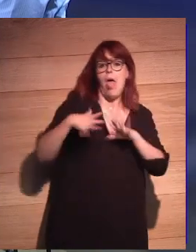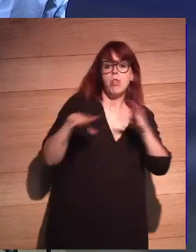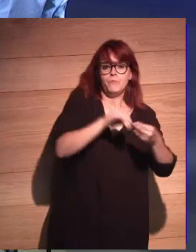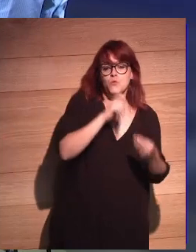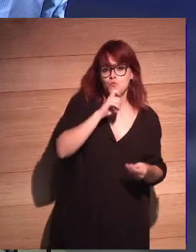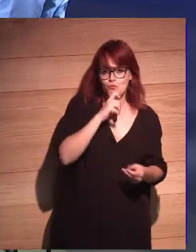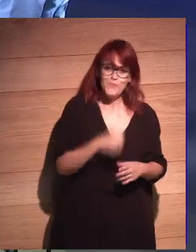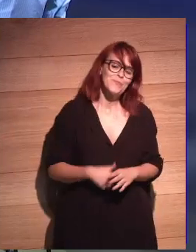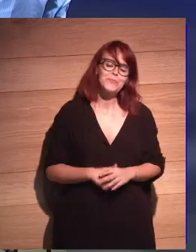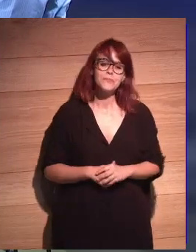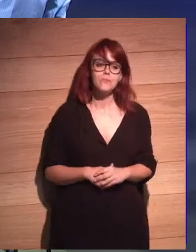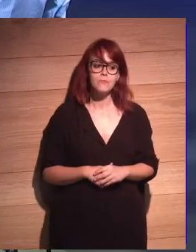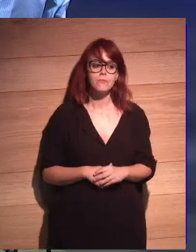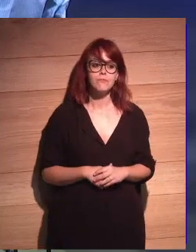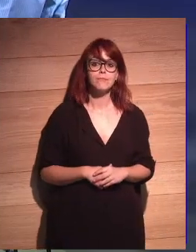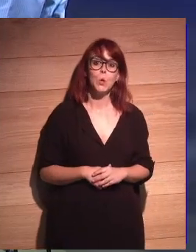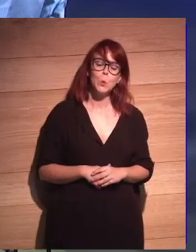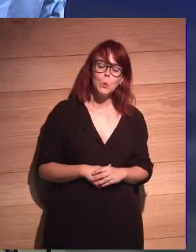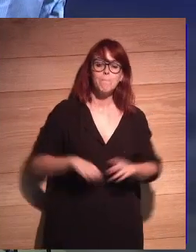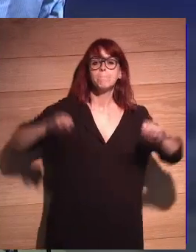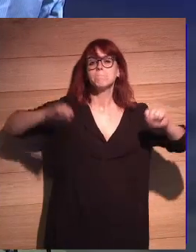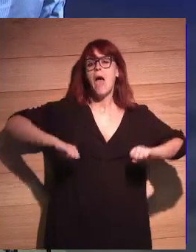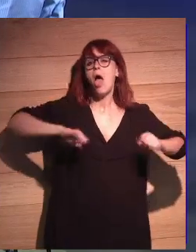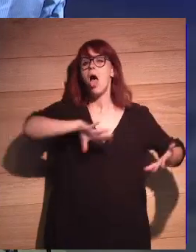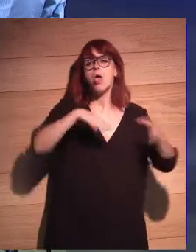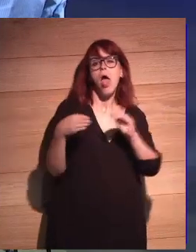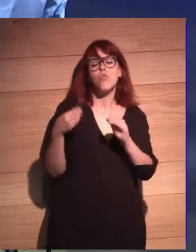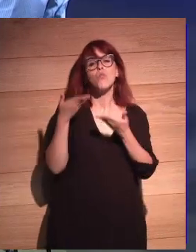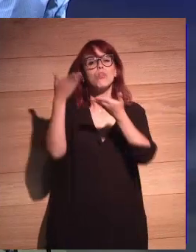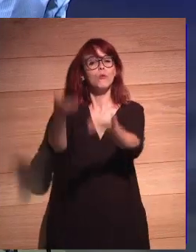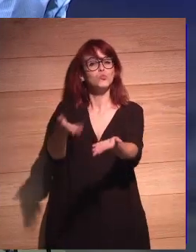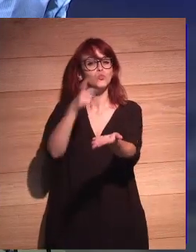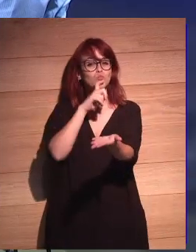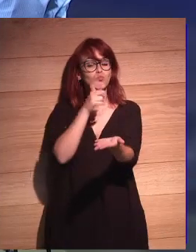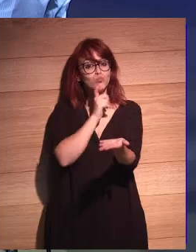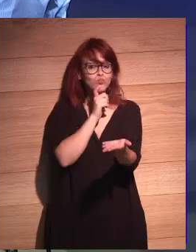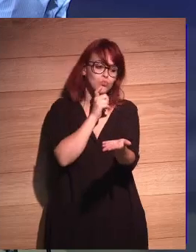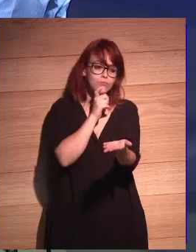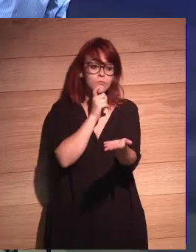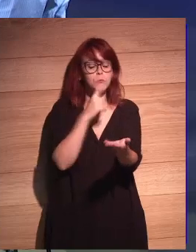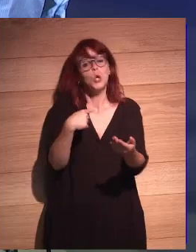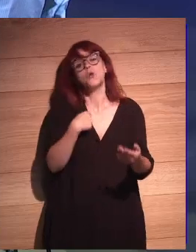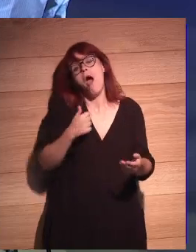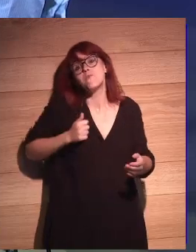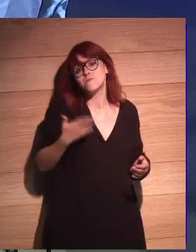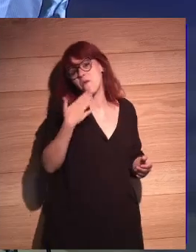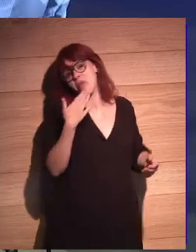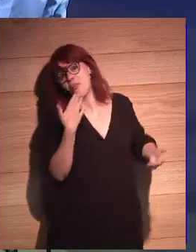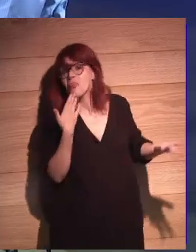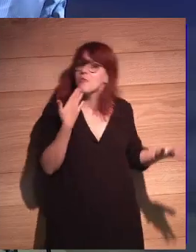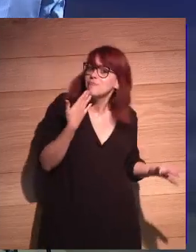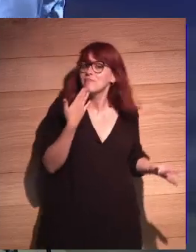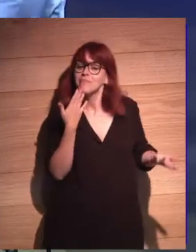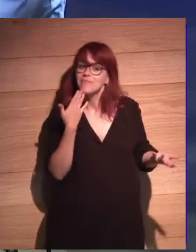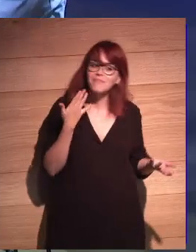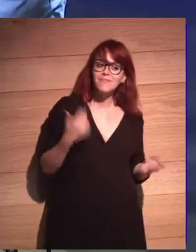not very comfortable using technology devices. How can we help our elderly people? Well, as I'm a little bit